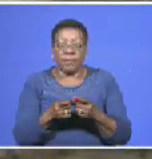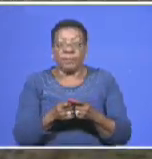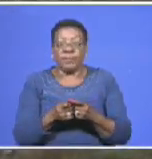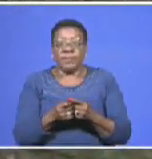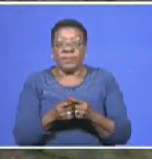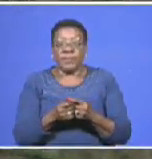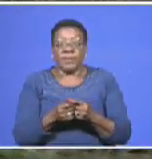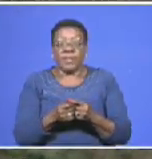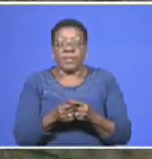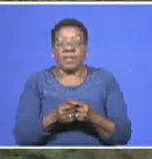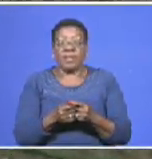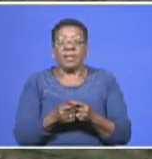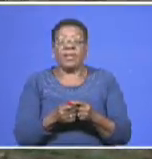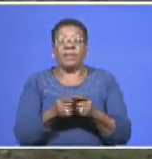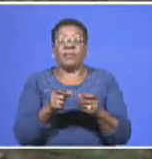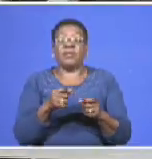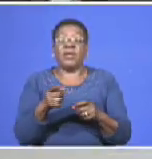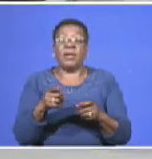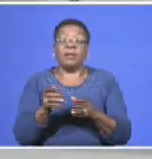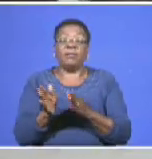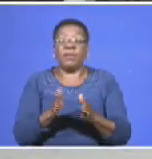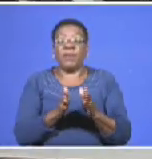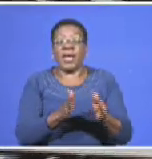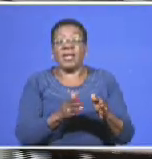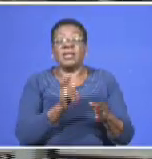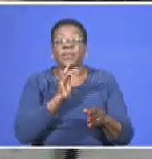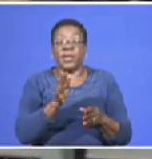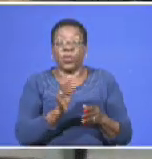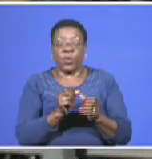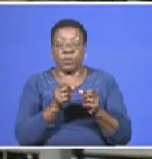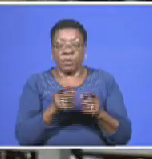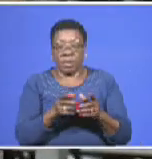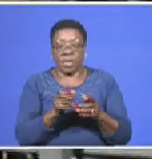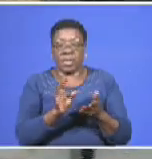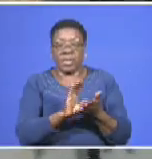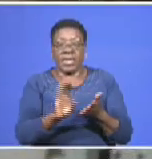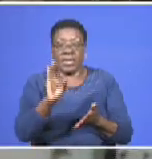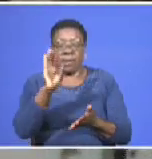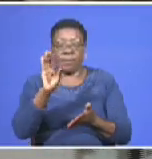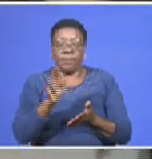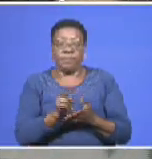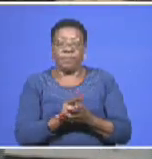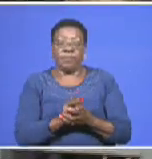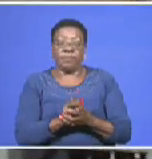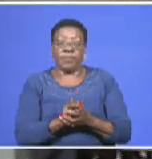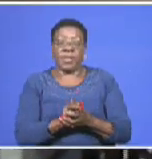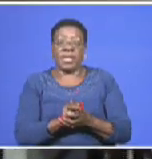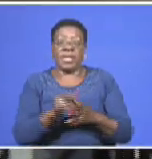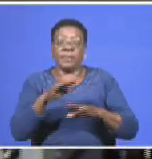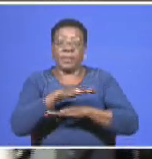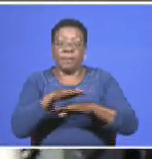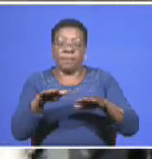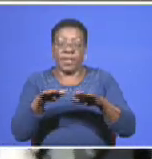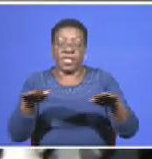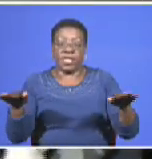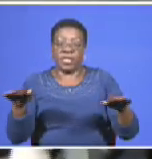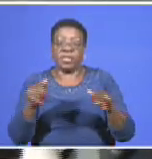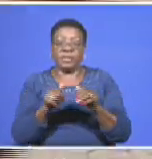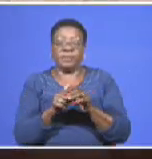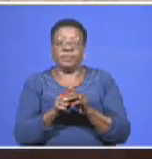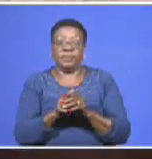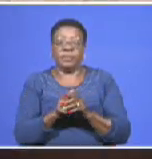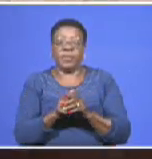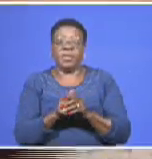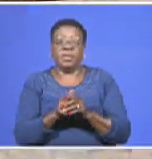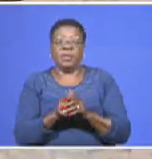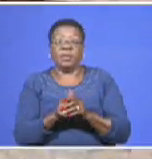And little strategies to use, like how we already clean, as you can see somewhere where it's already starting to clean on the bleachers. So we are ready, whilst the parade